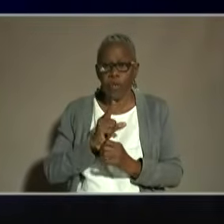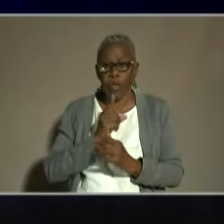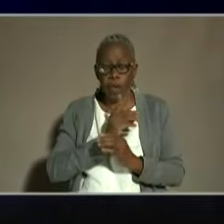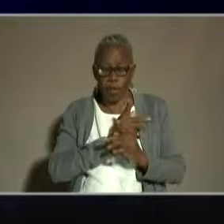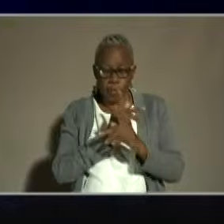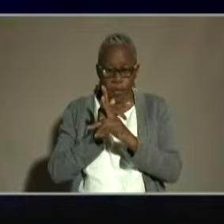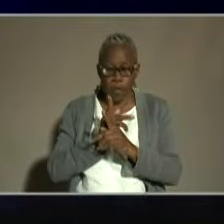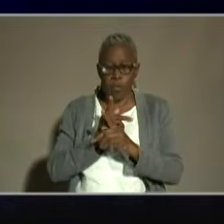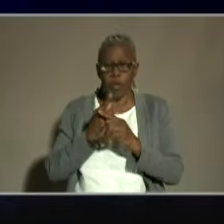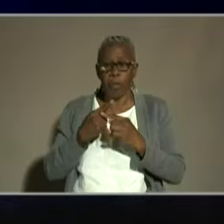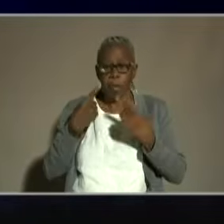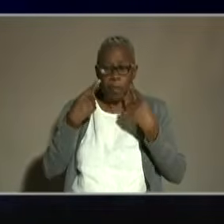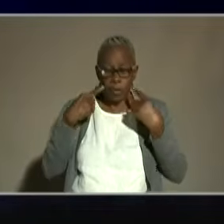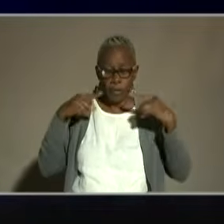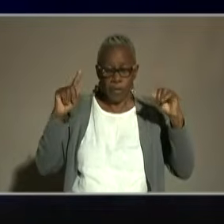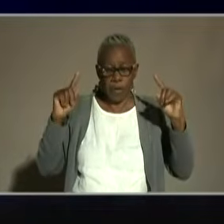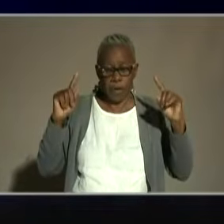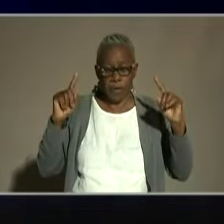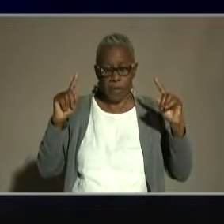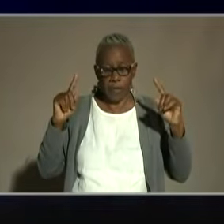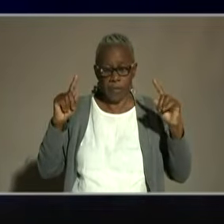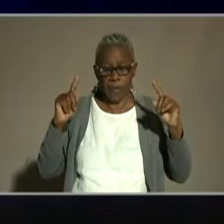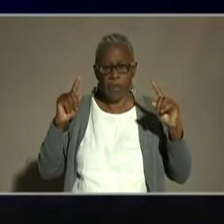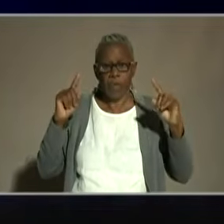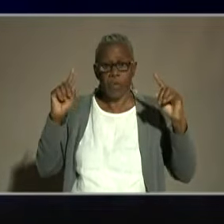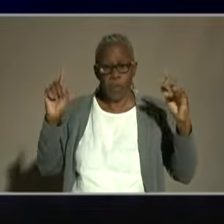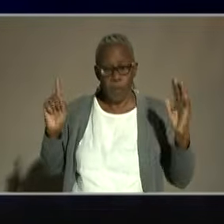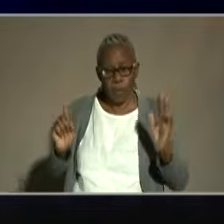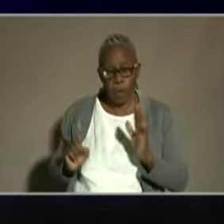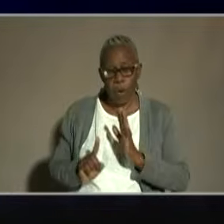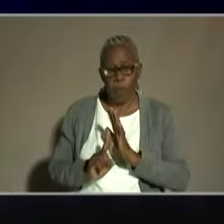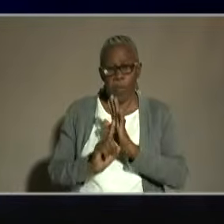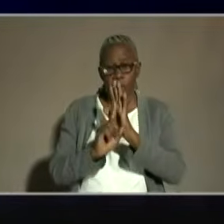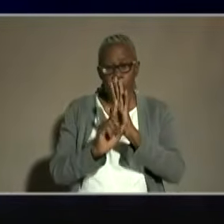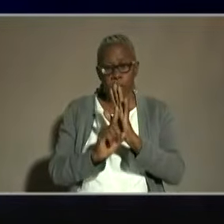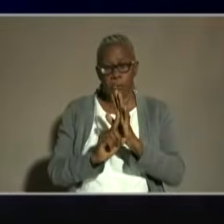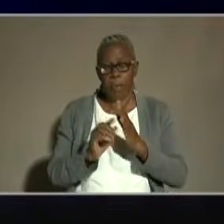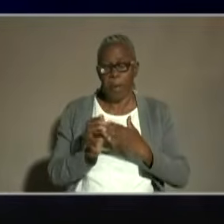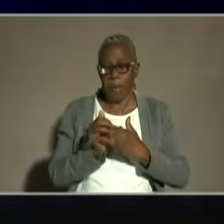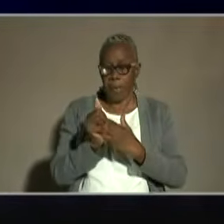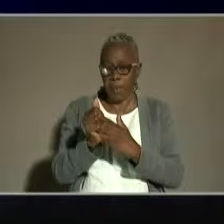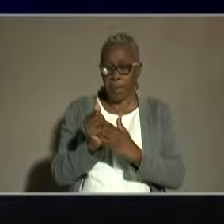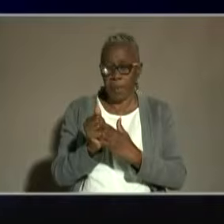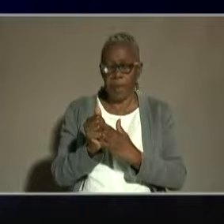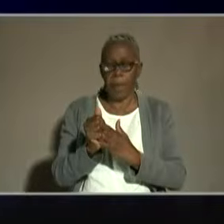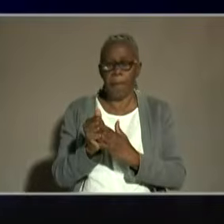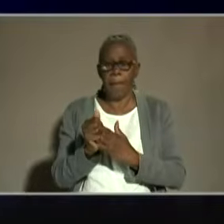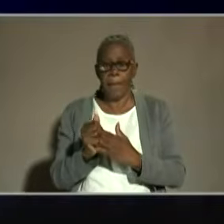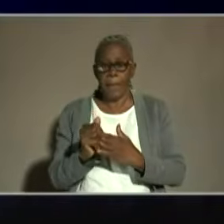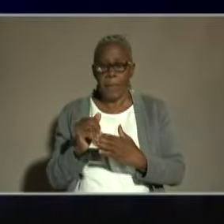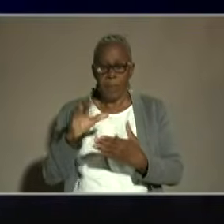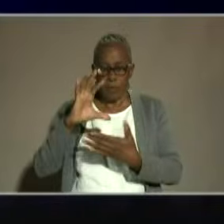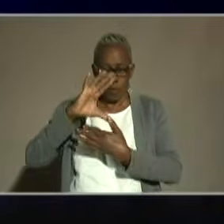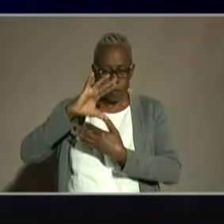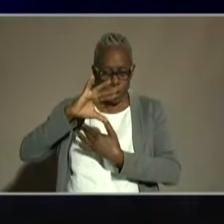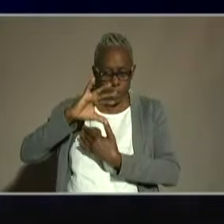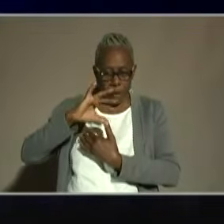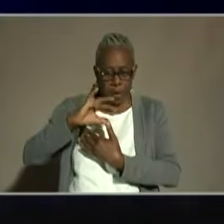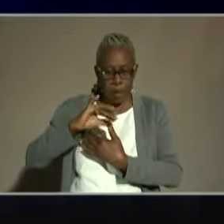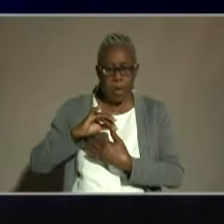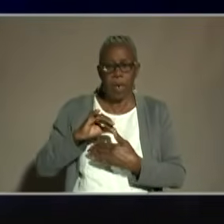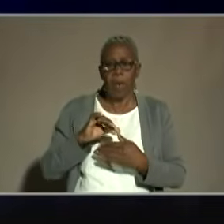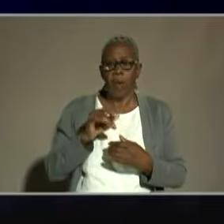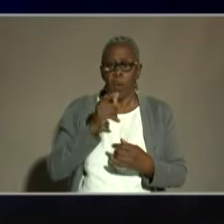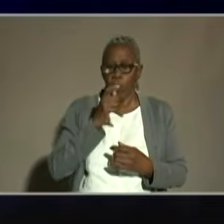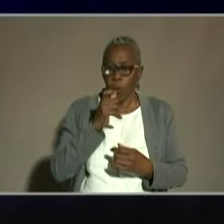We eventually were approached by a leading international bank, Scotiabank, who did a thorough due diligence on the